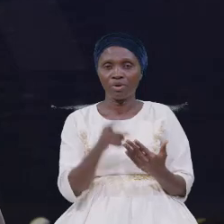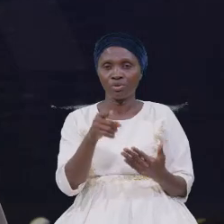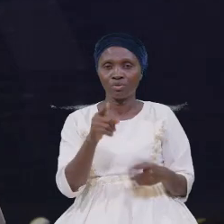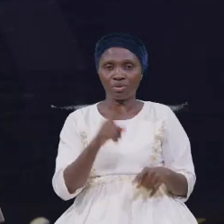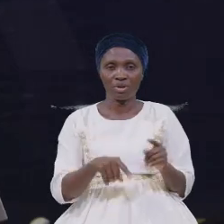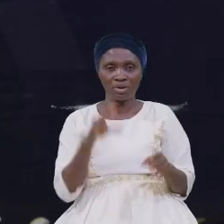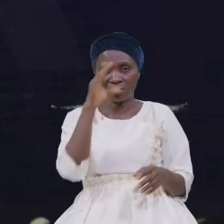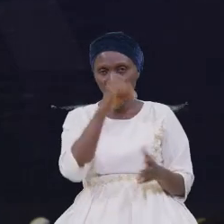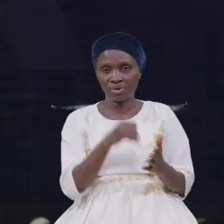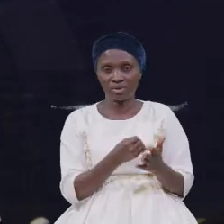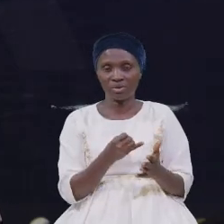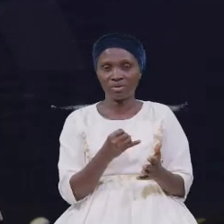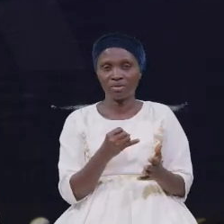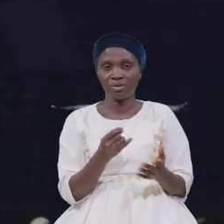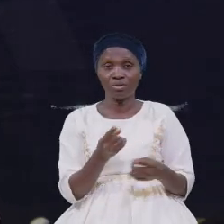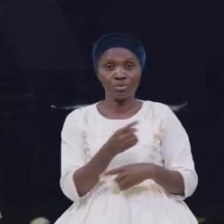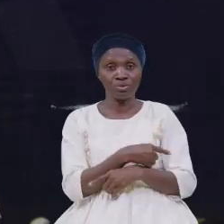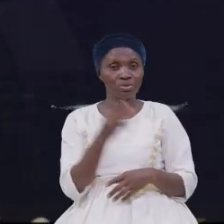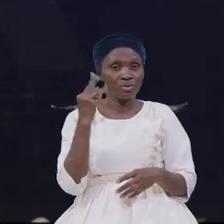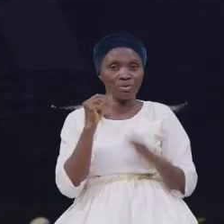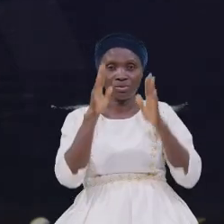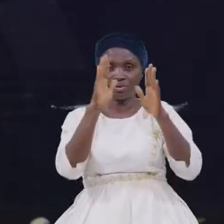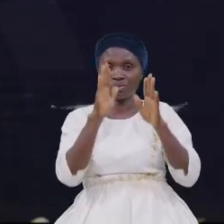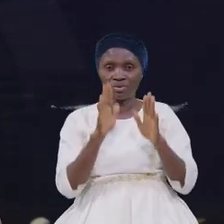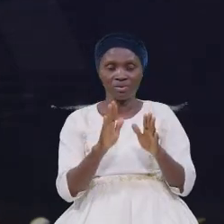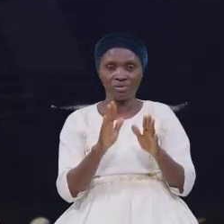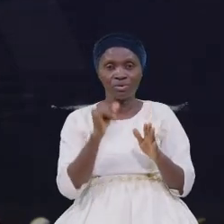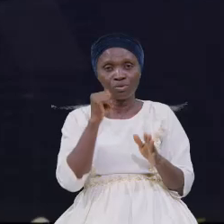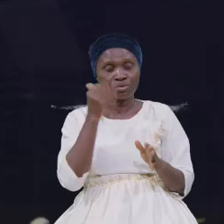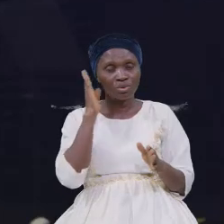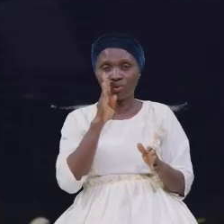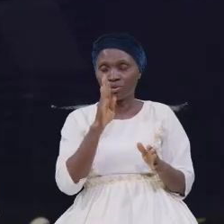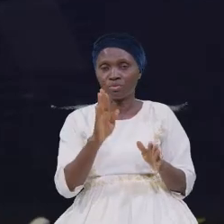fantabulous. Make sure you invite your friends.